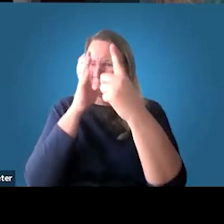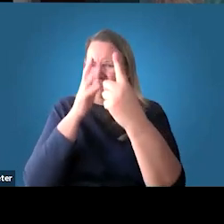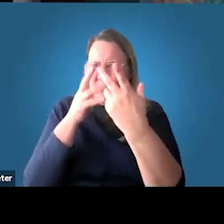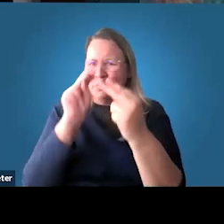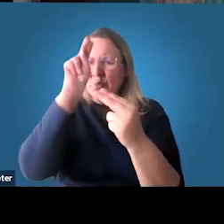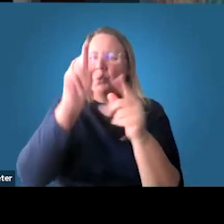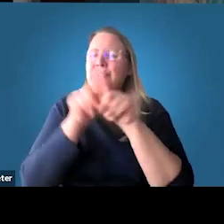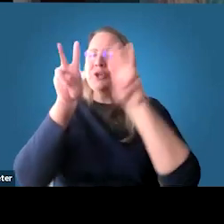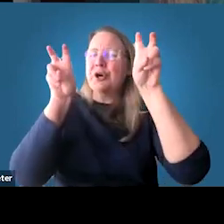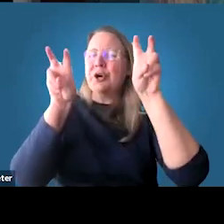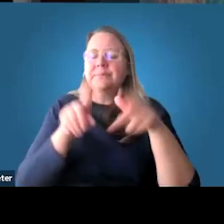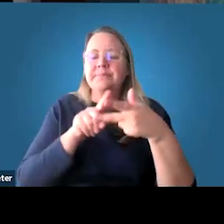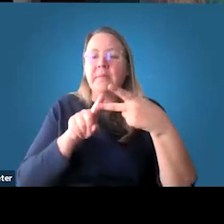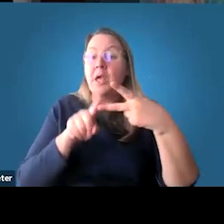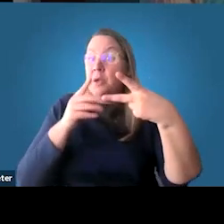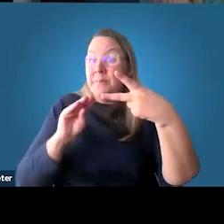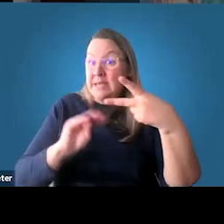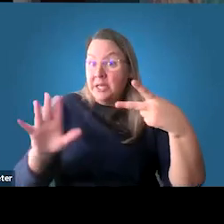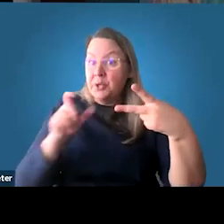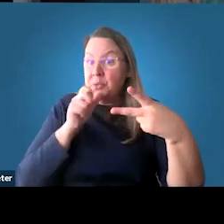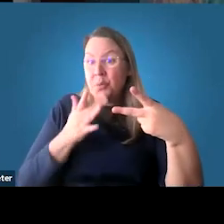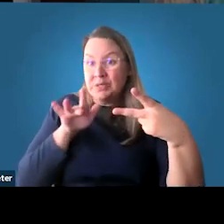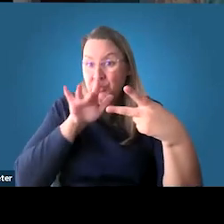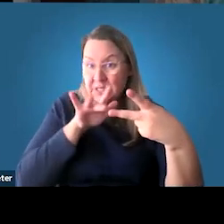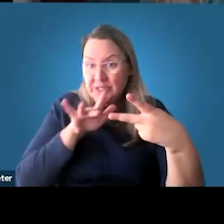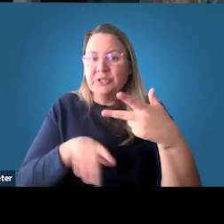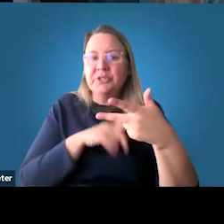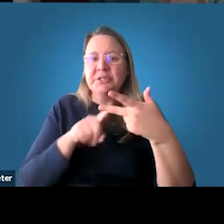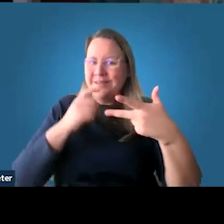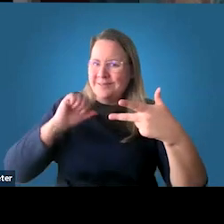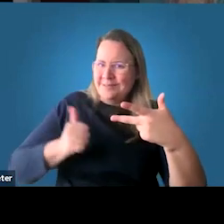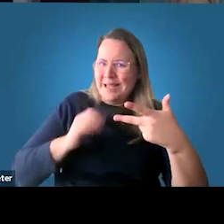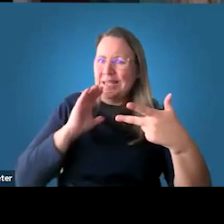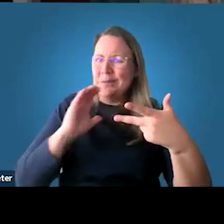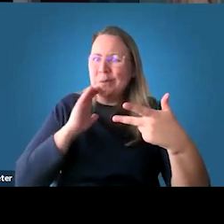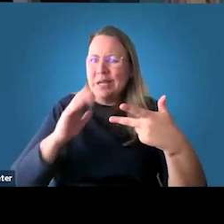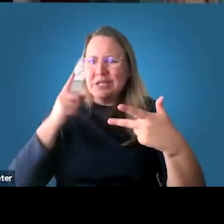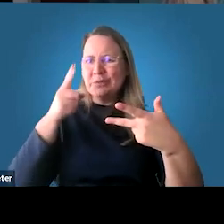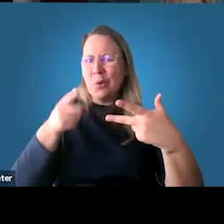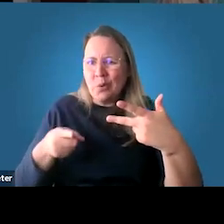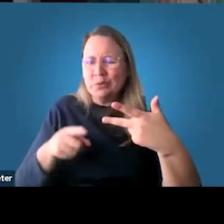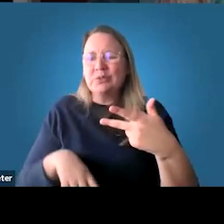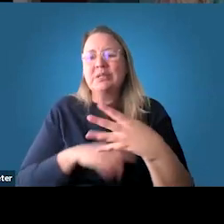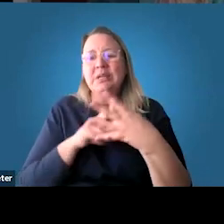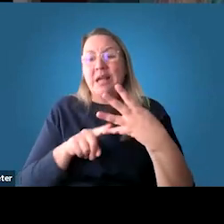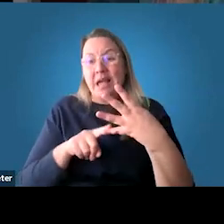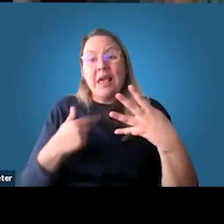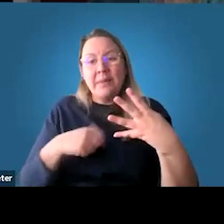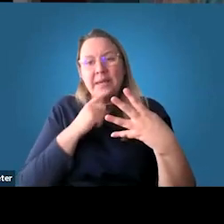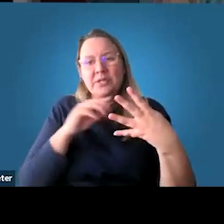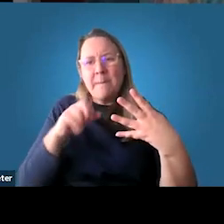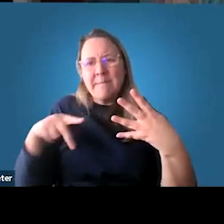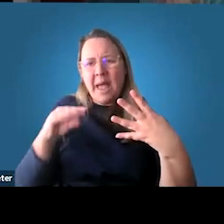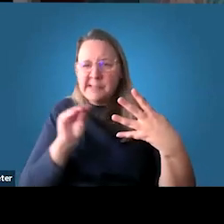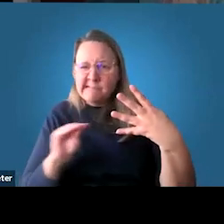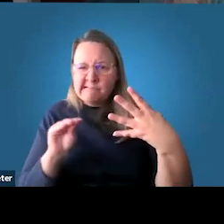be clear about who you want to reach. Three, set communications objectives. And four, map out the